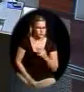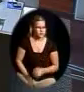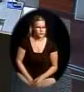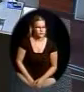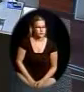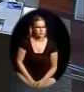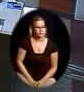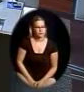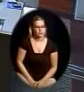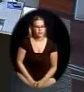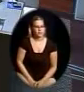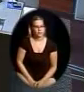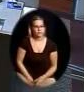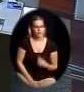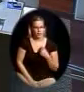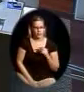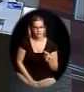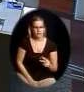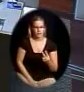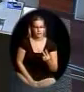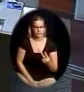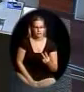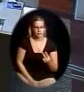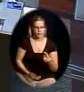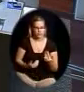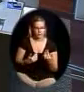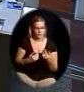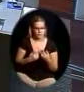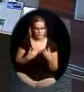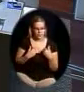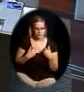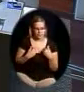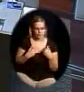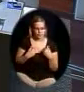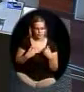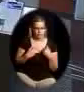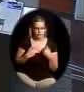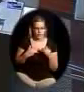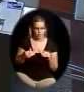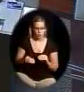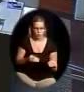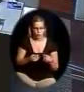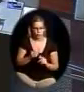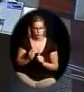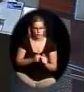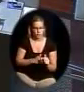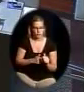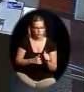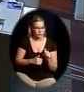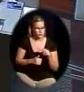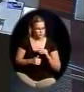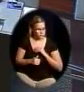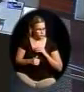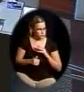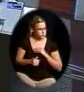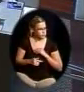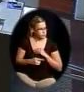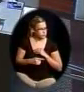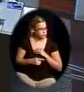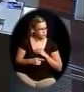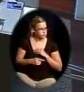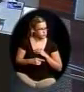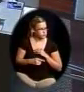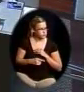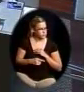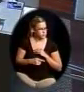Mrs. Well. Second that. So we have amended motion. Mrs. Carpenter, are you okay with that motion? Then you've got that? I